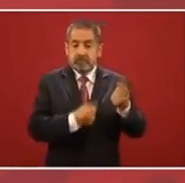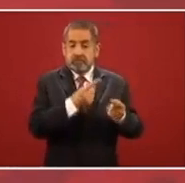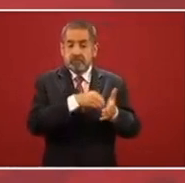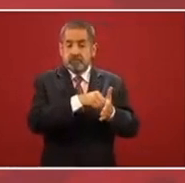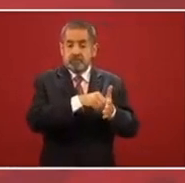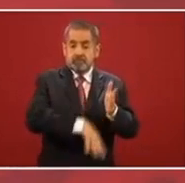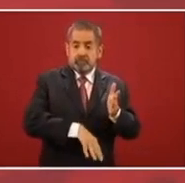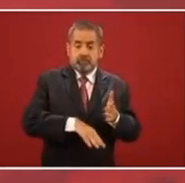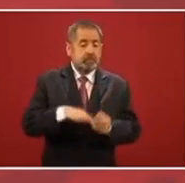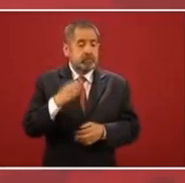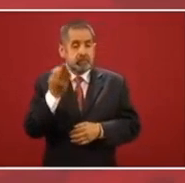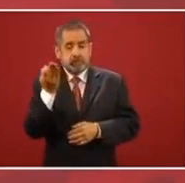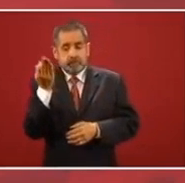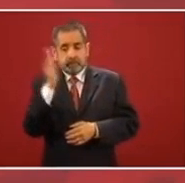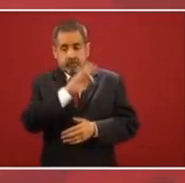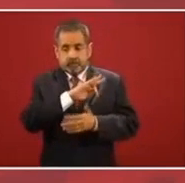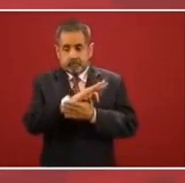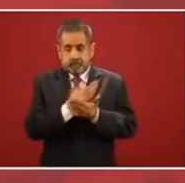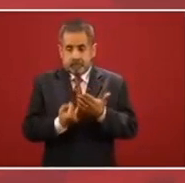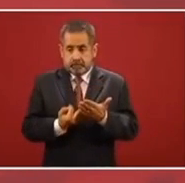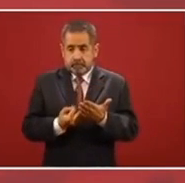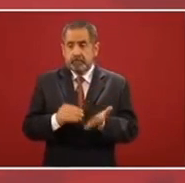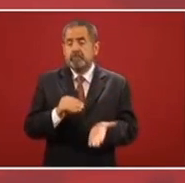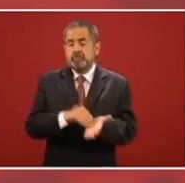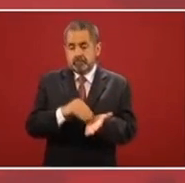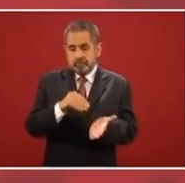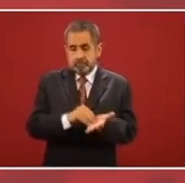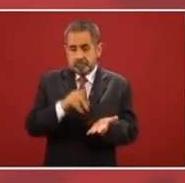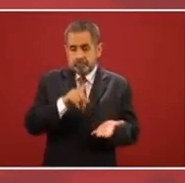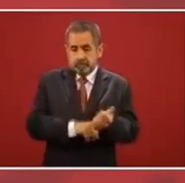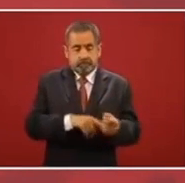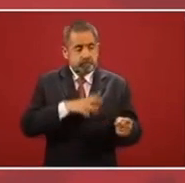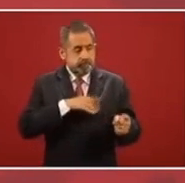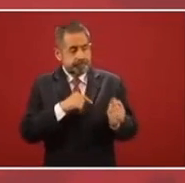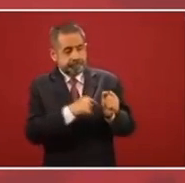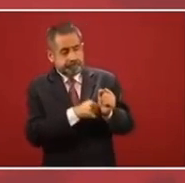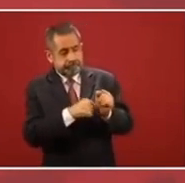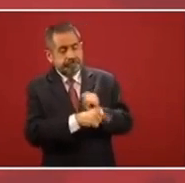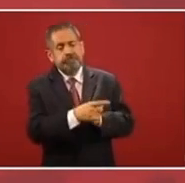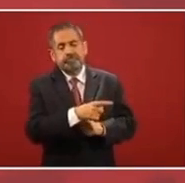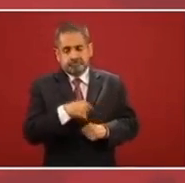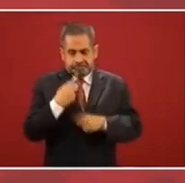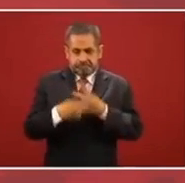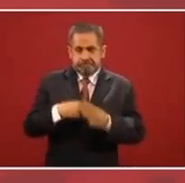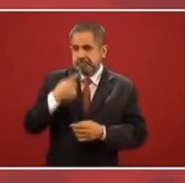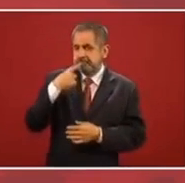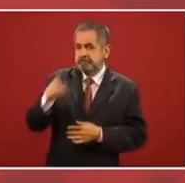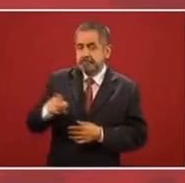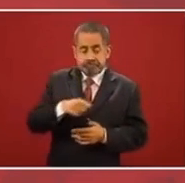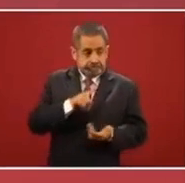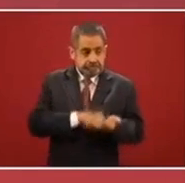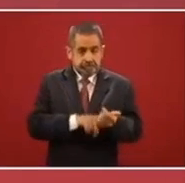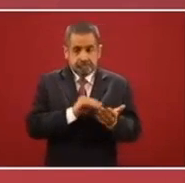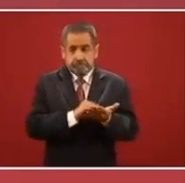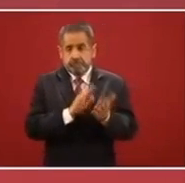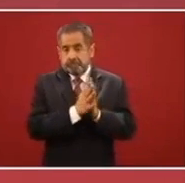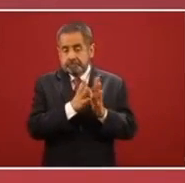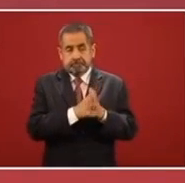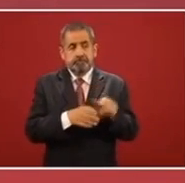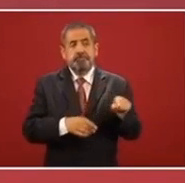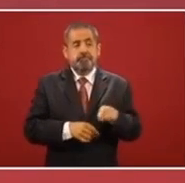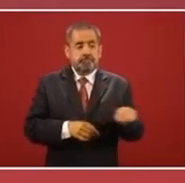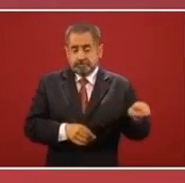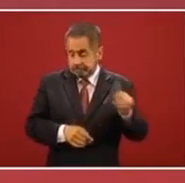emitting facturas falsas. false receipts, Todavía and still existe they exist. esa banda That